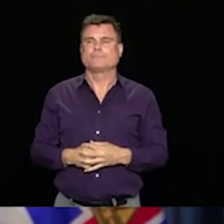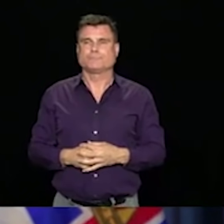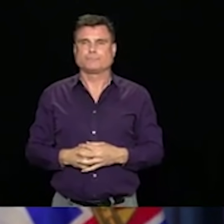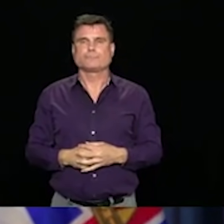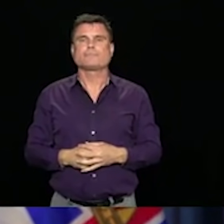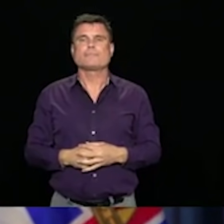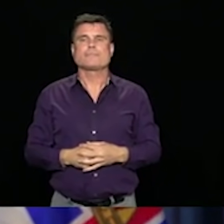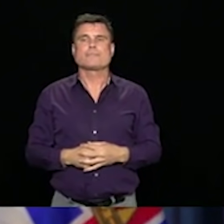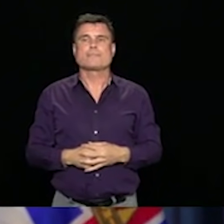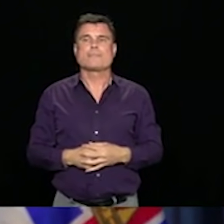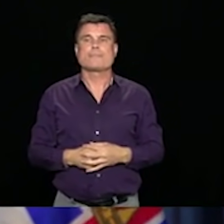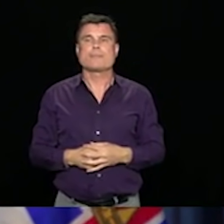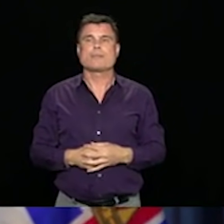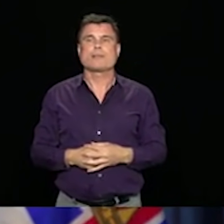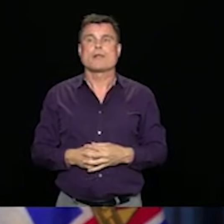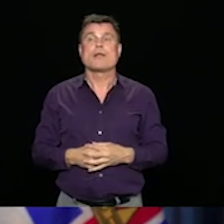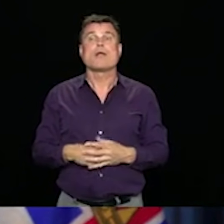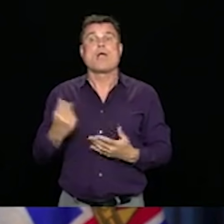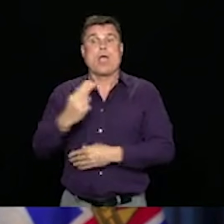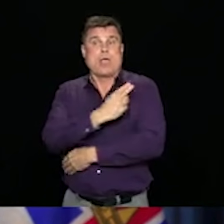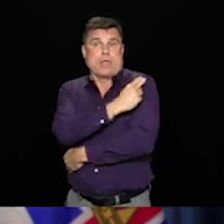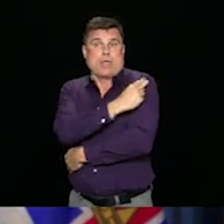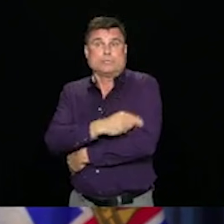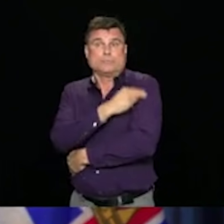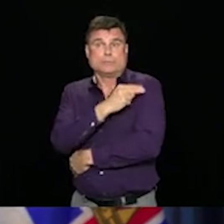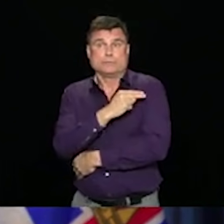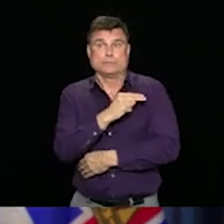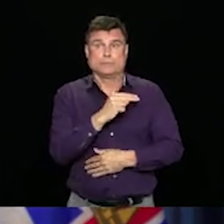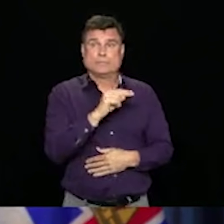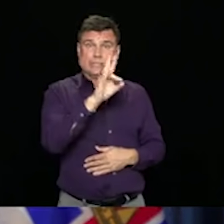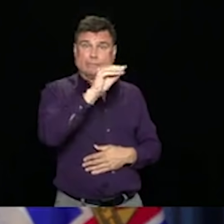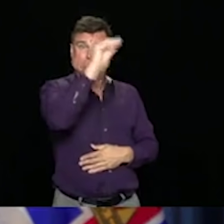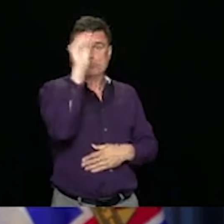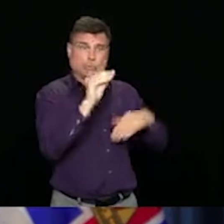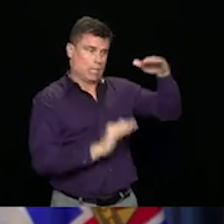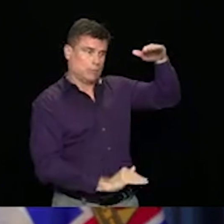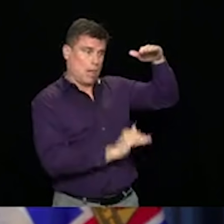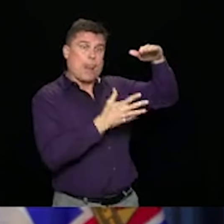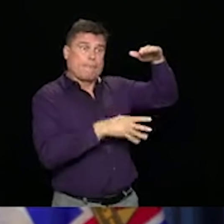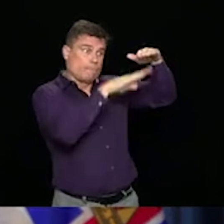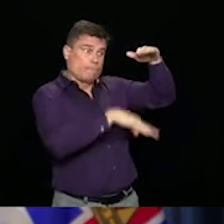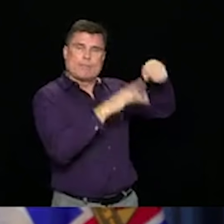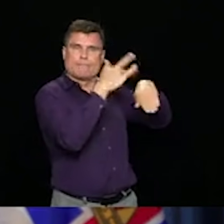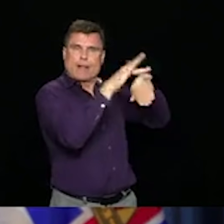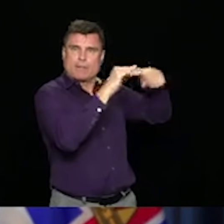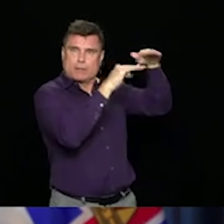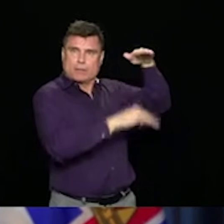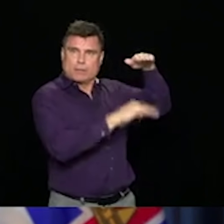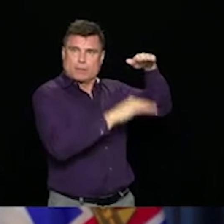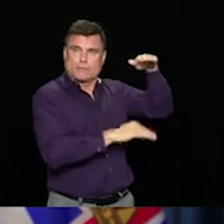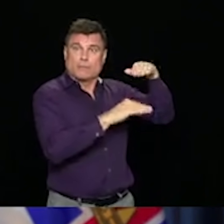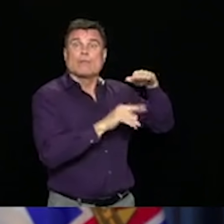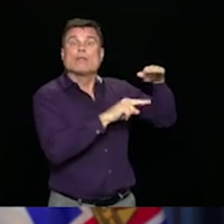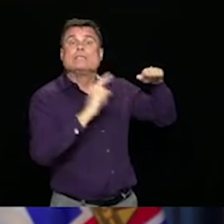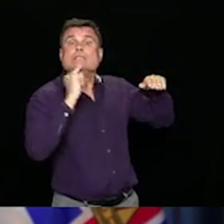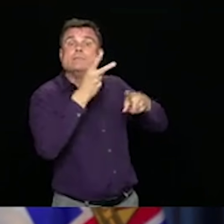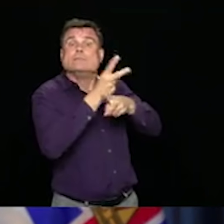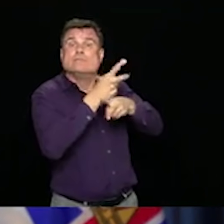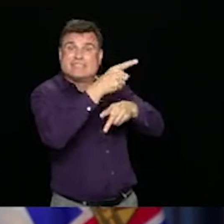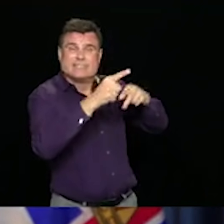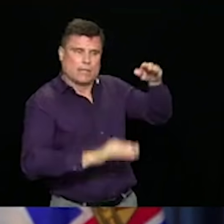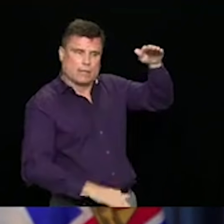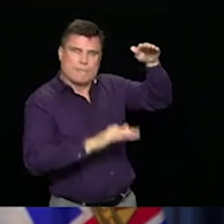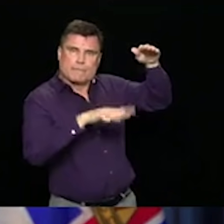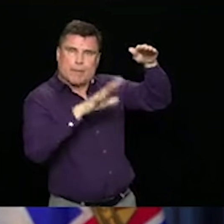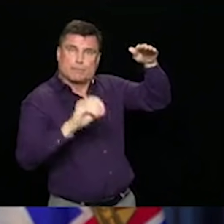70%, and occupancy in ICUs is up to 52.5%. I want to acknowledge the changes that Dr. Henry has talked about